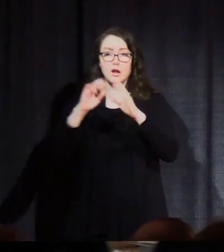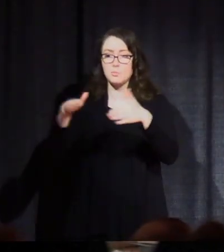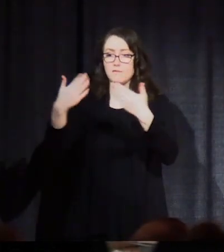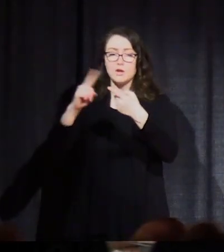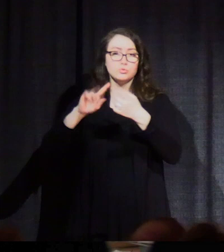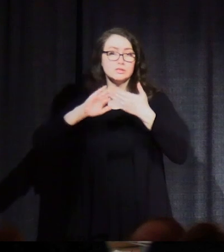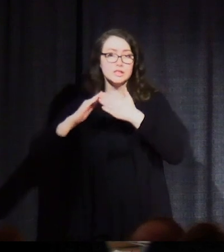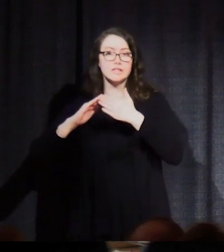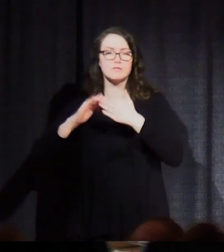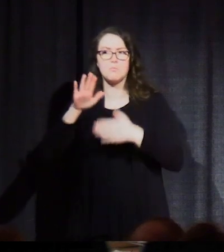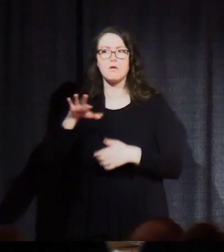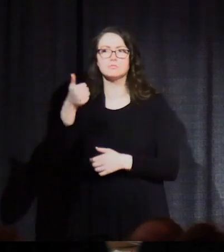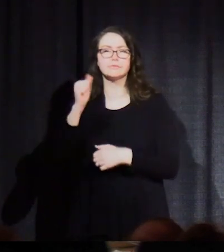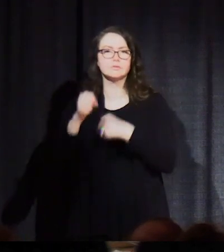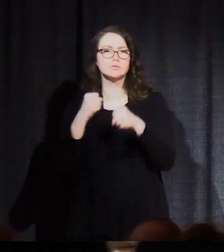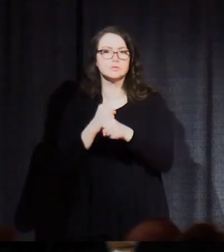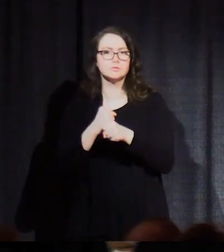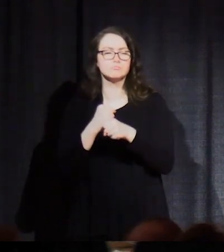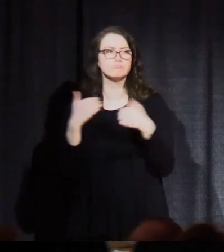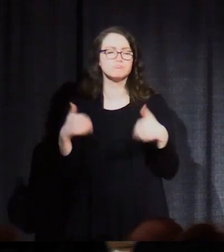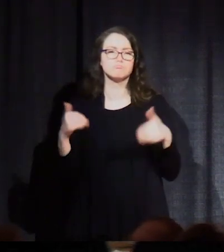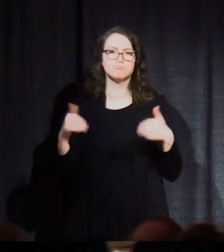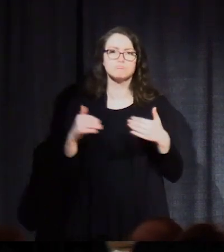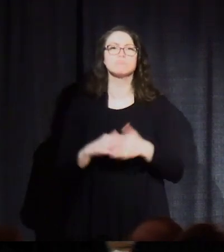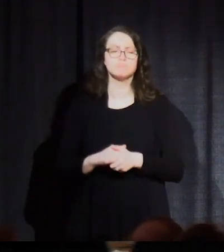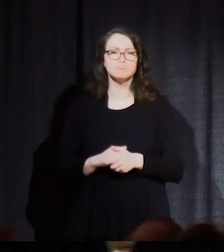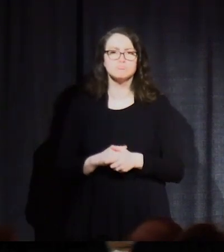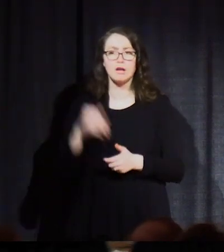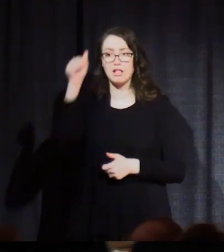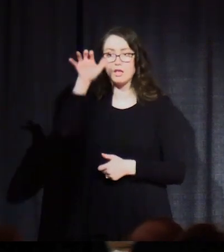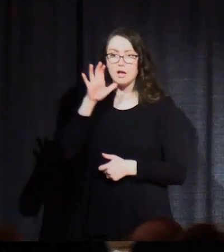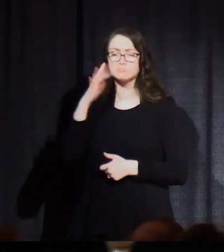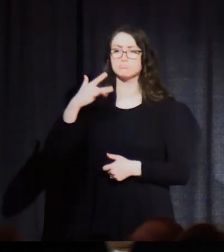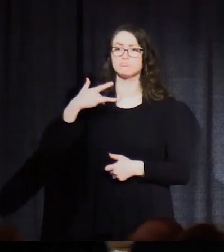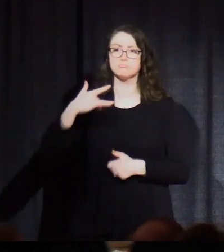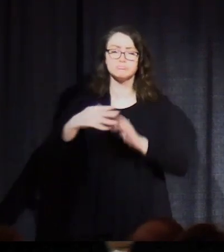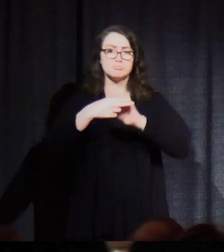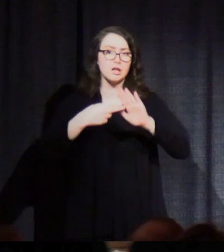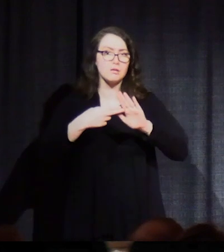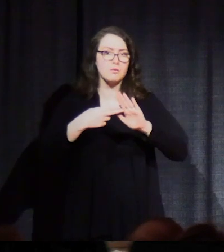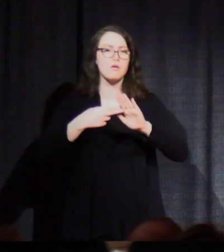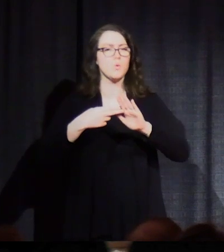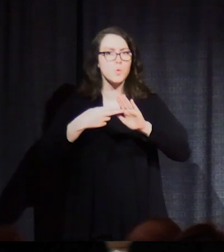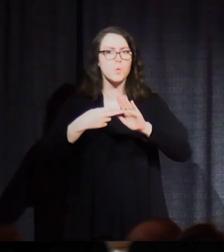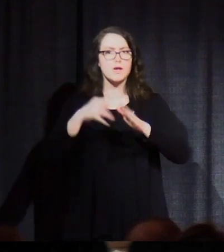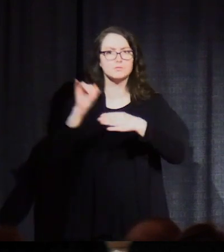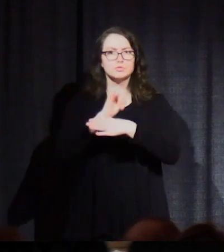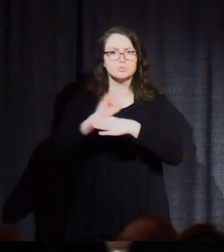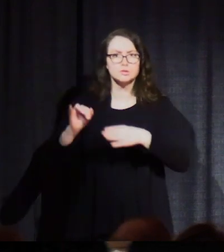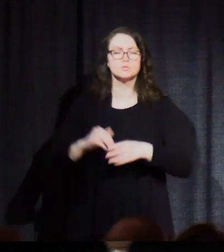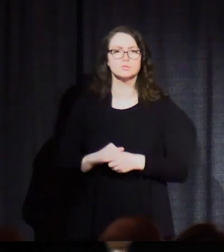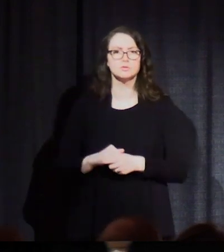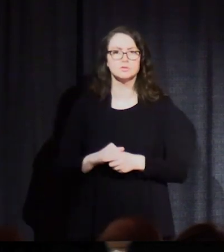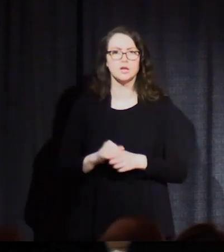Alaskans have always been as innovative as we are industrious. But electrifying such an enormous state has